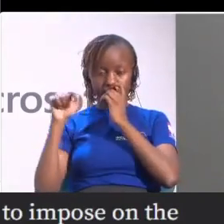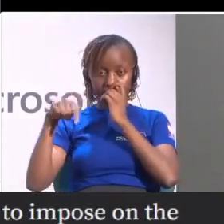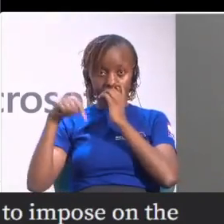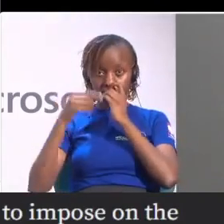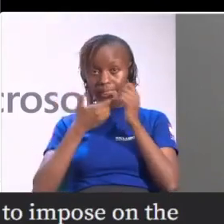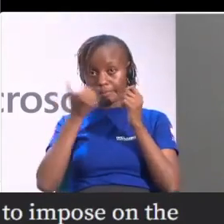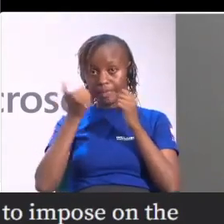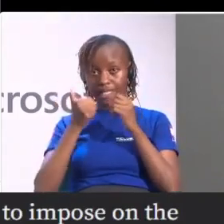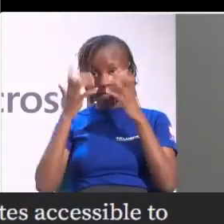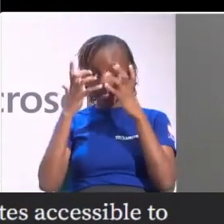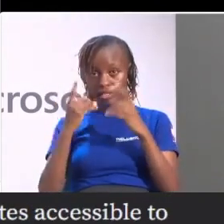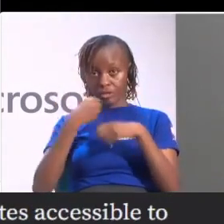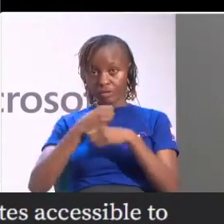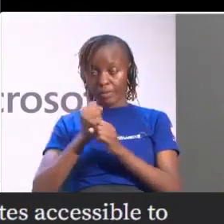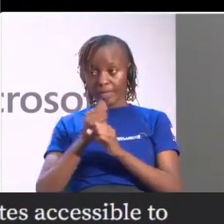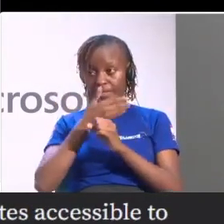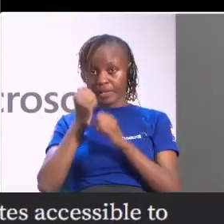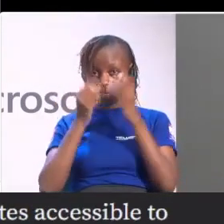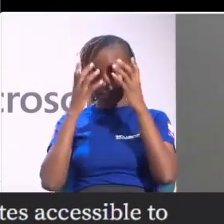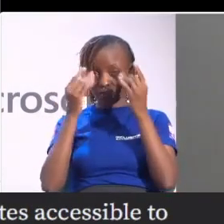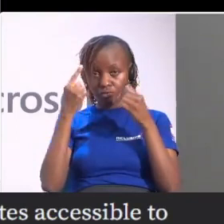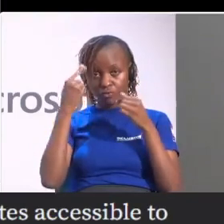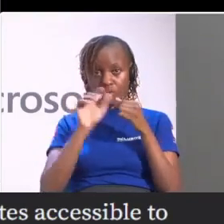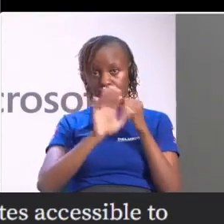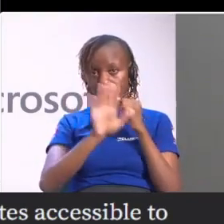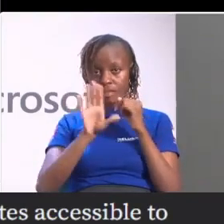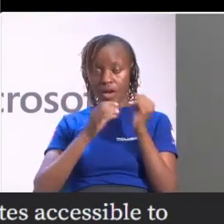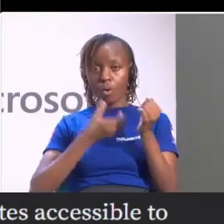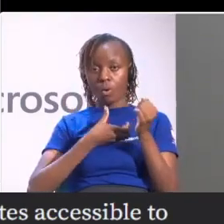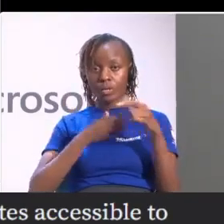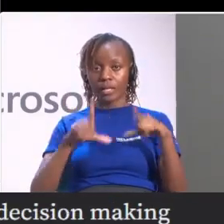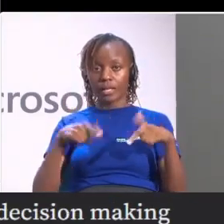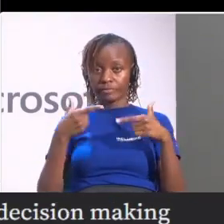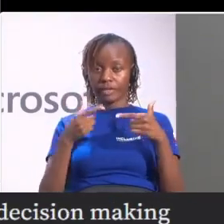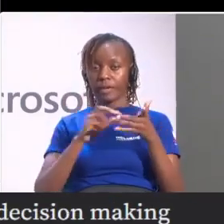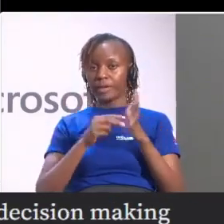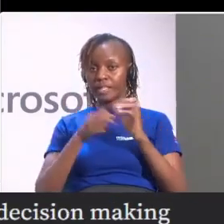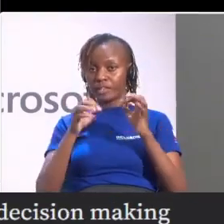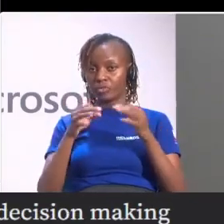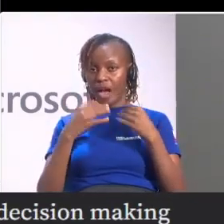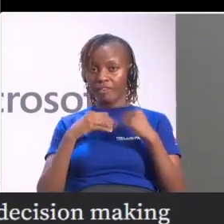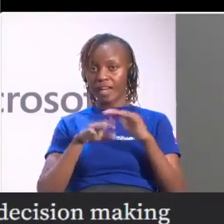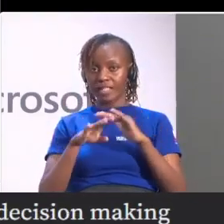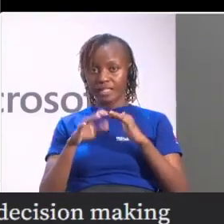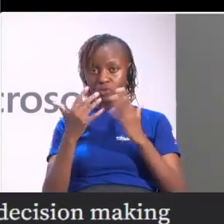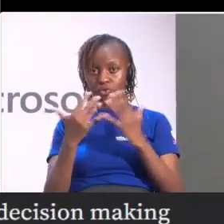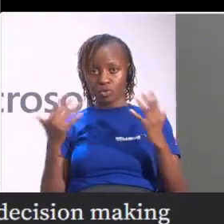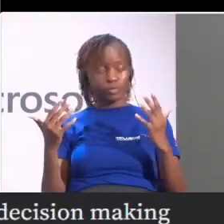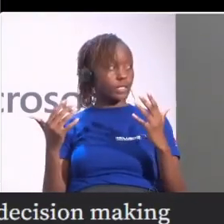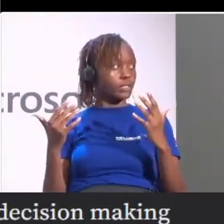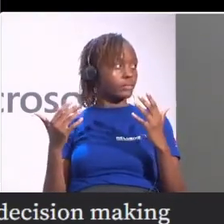position to make decisions for their own lives. So having access to documents, who are we to say that they should